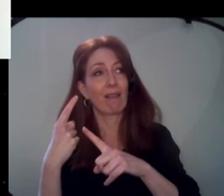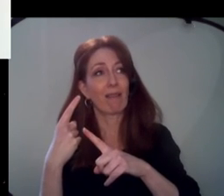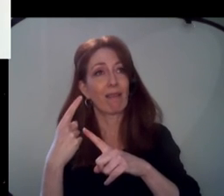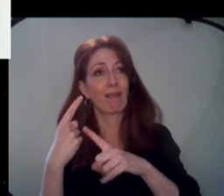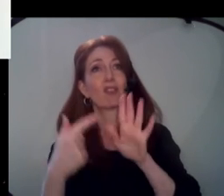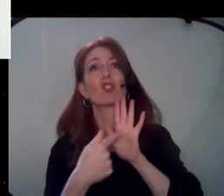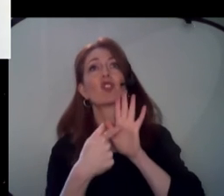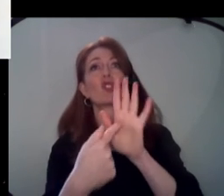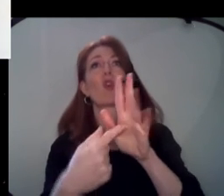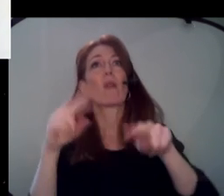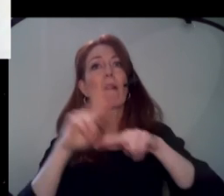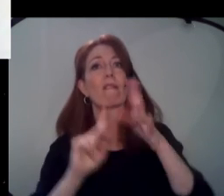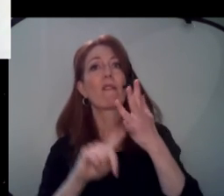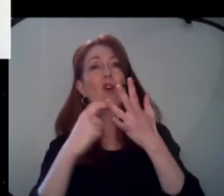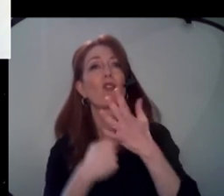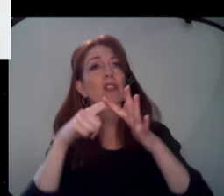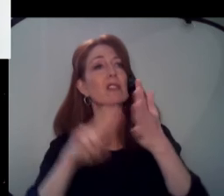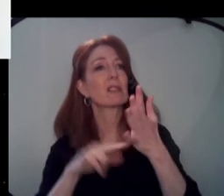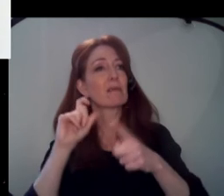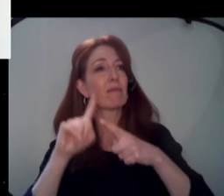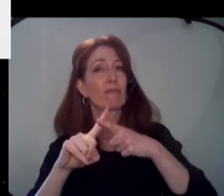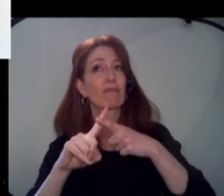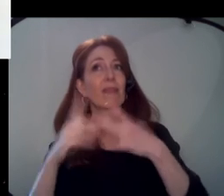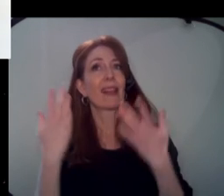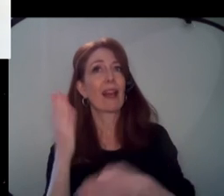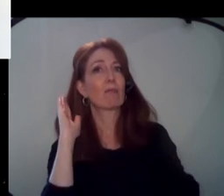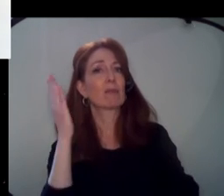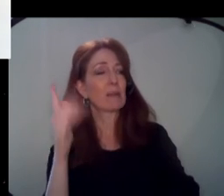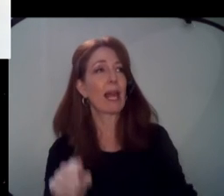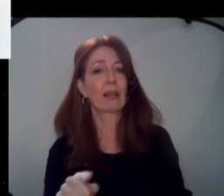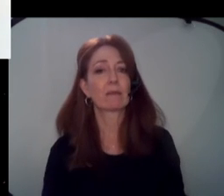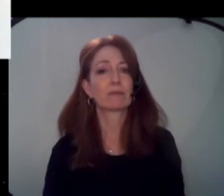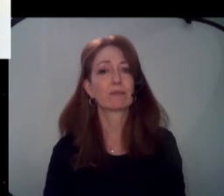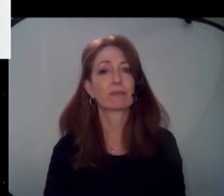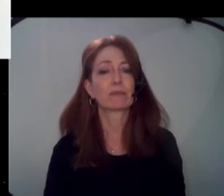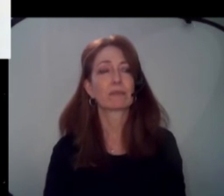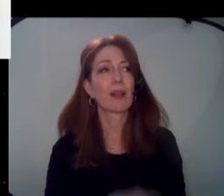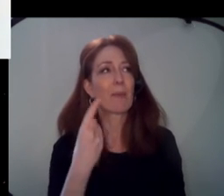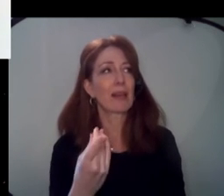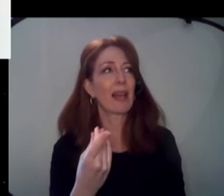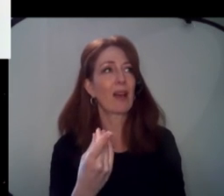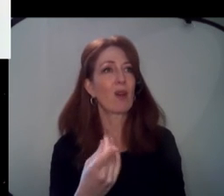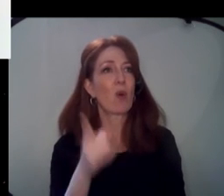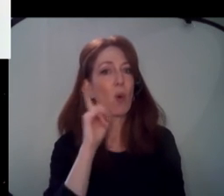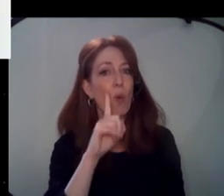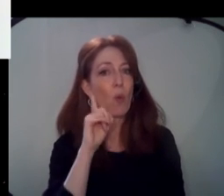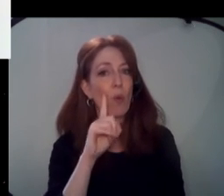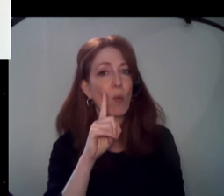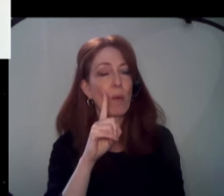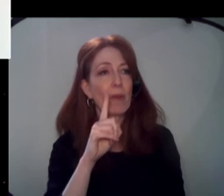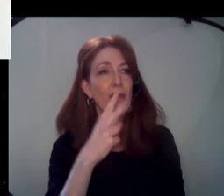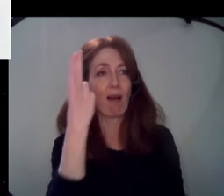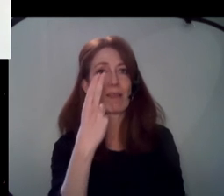display. But I think what she does is that she sort of takes being a woman artist onto a sort of a whole different